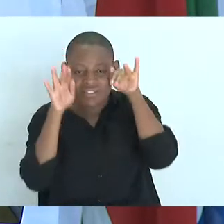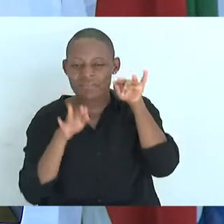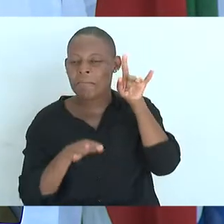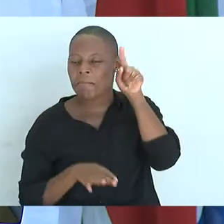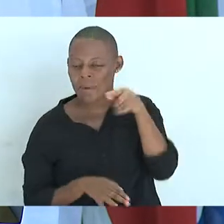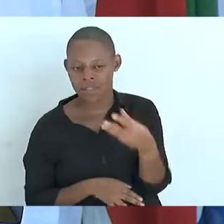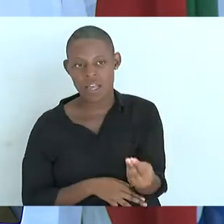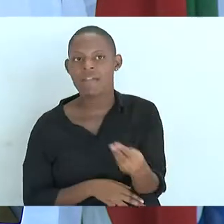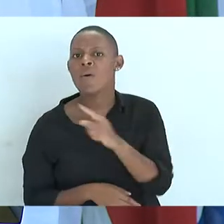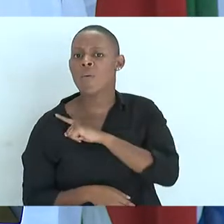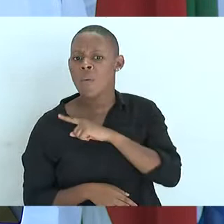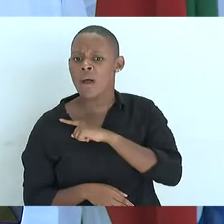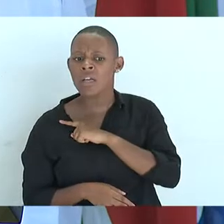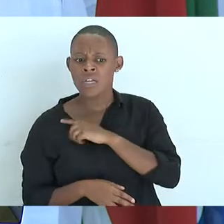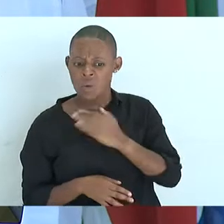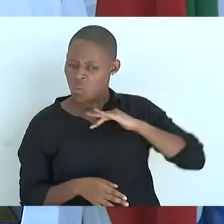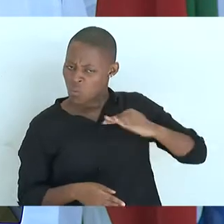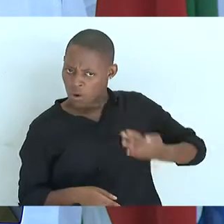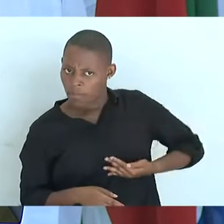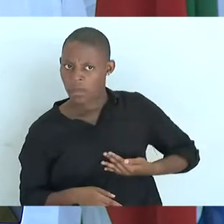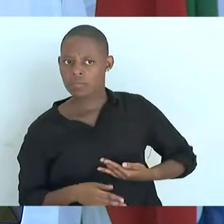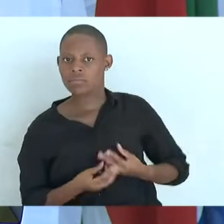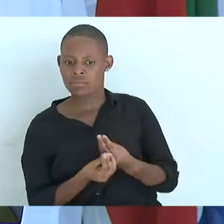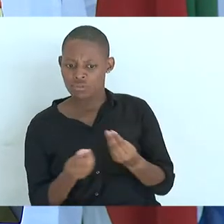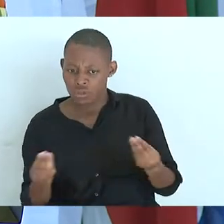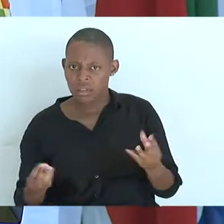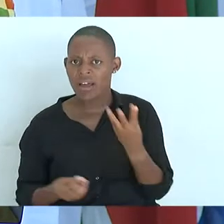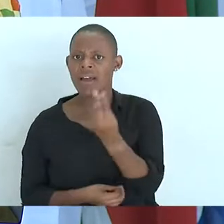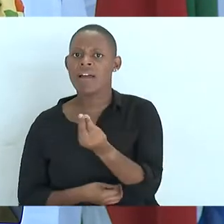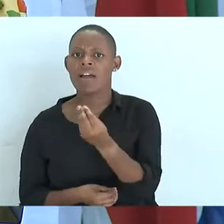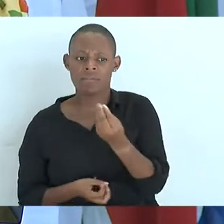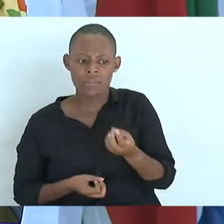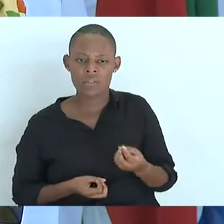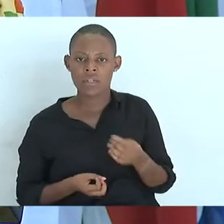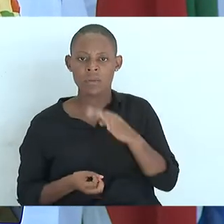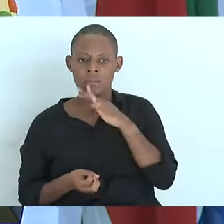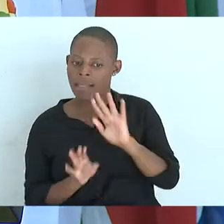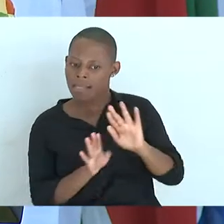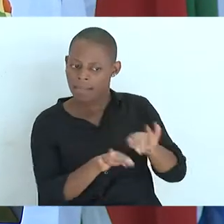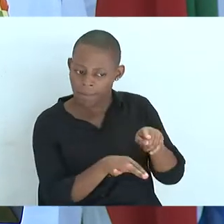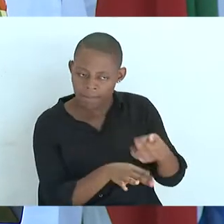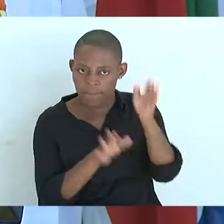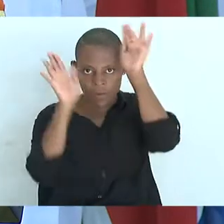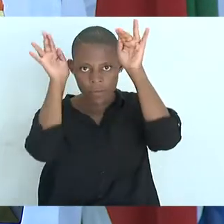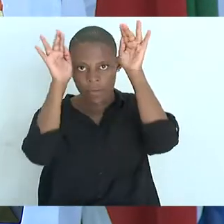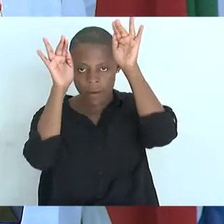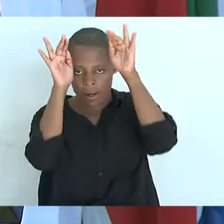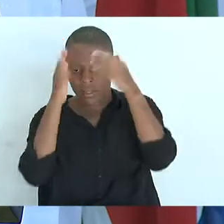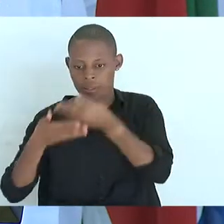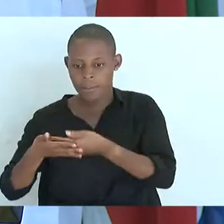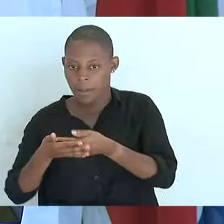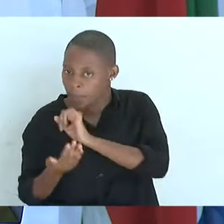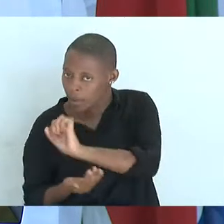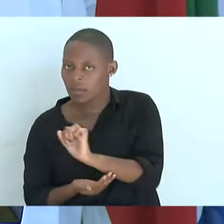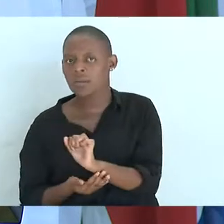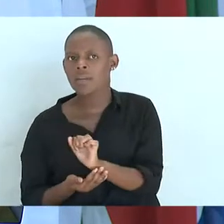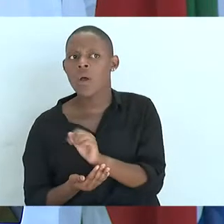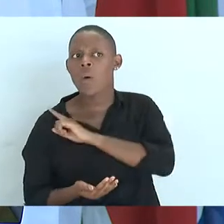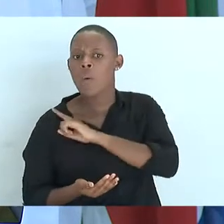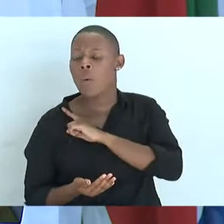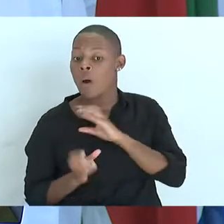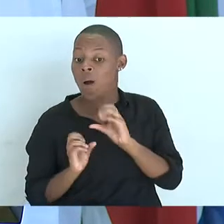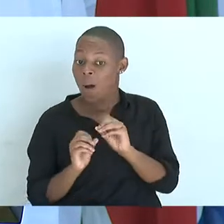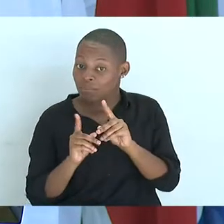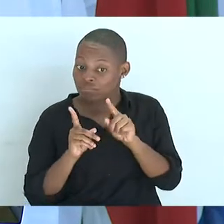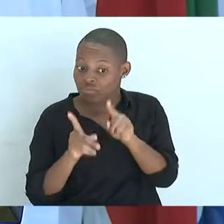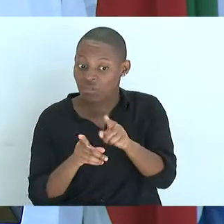sizokwazi khona ukushiya abantwana bethu. For a woman, ukuya ukusondelela kwithuba lomsebenzi, you